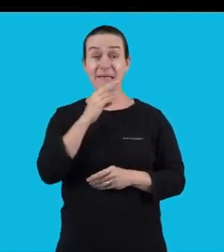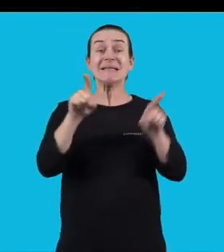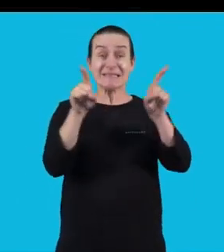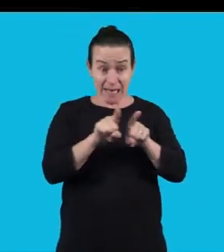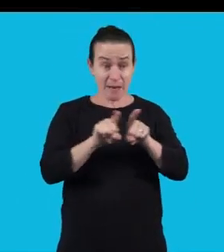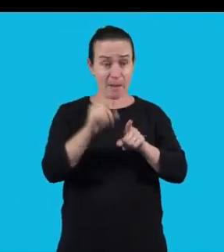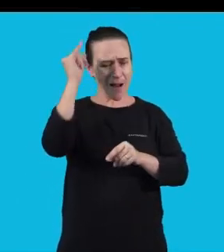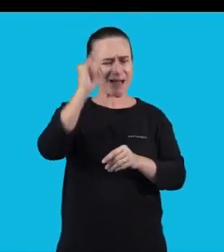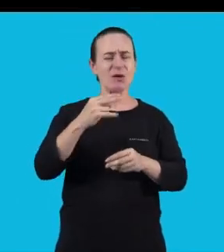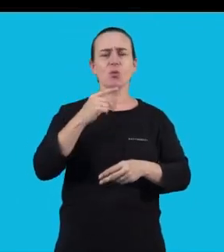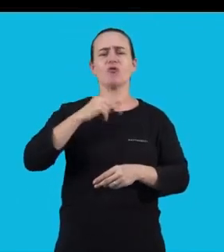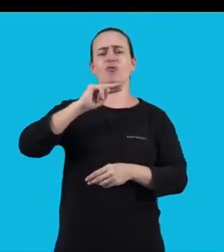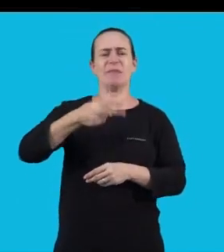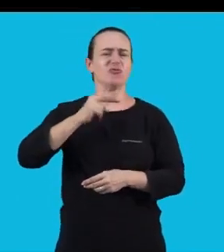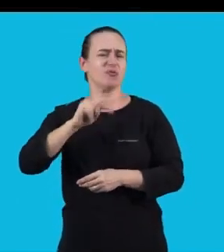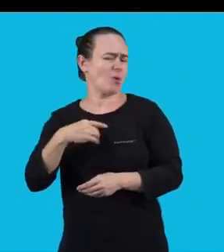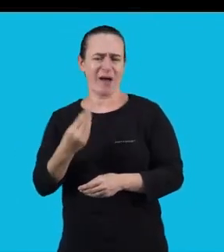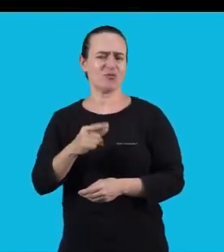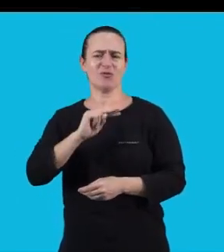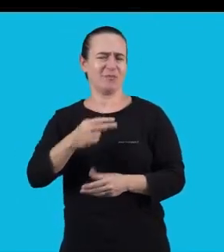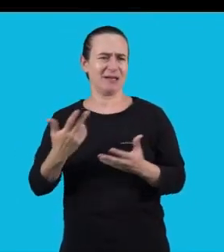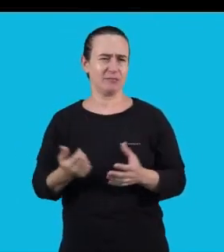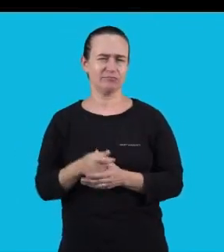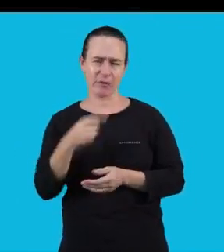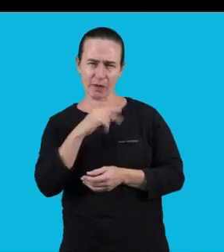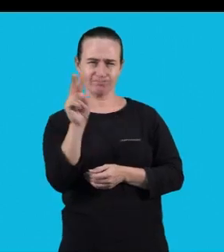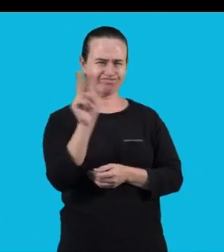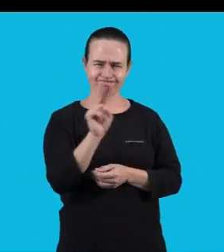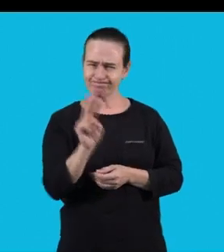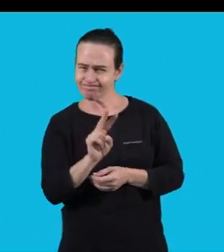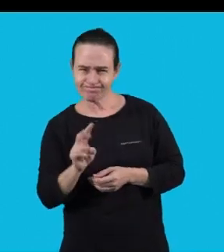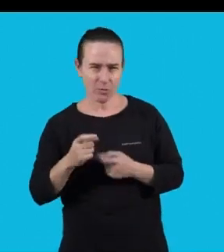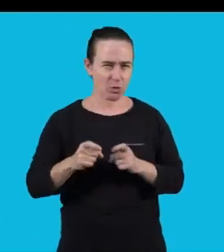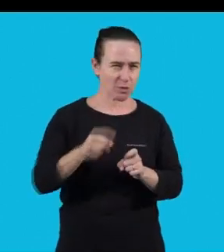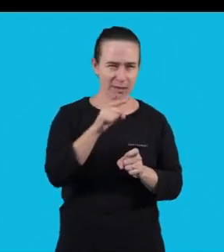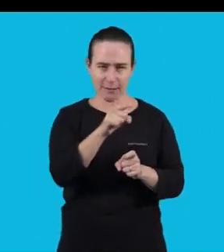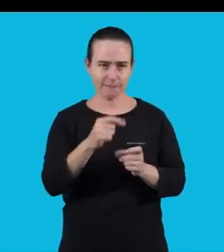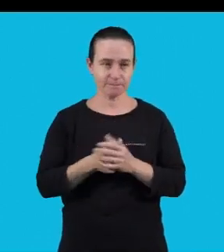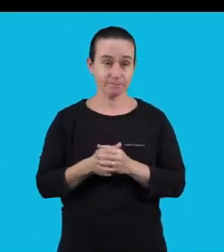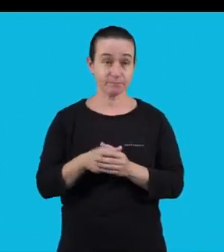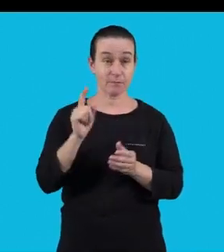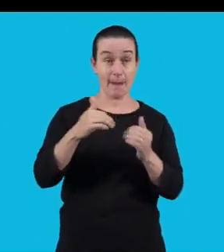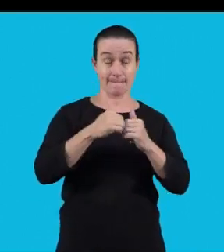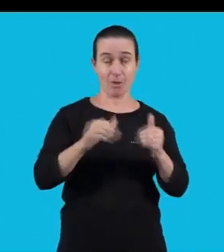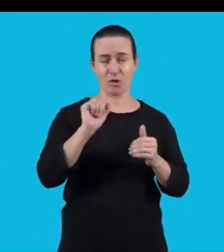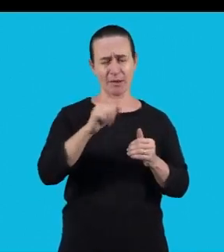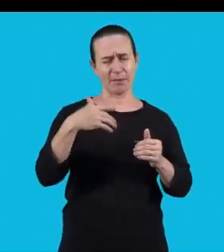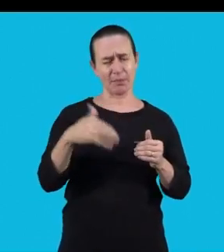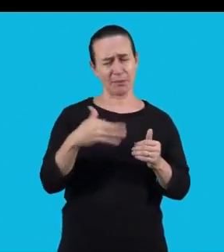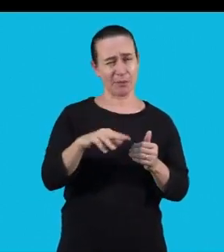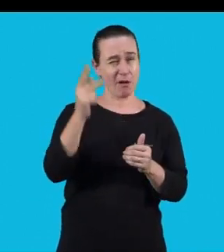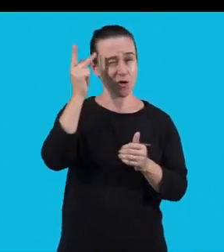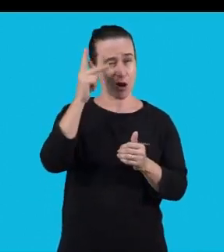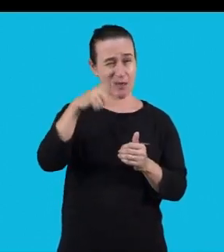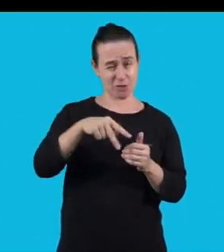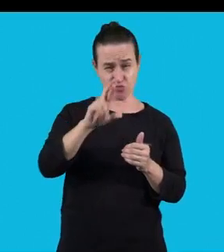the same thing is said more than once. If we scan through the texts, we find it here. Apart from their